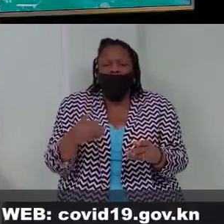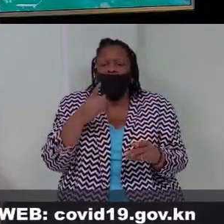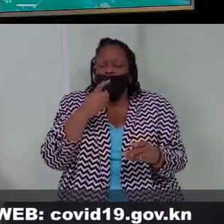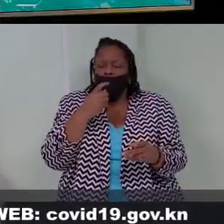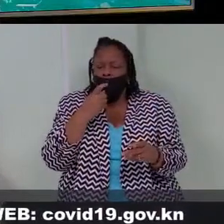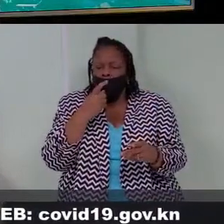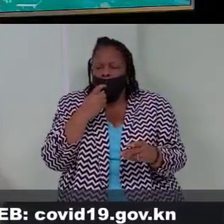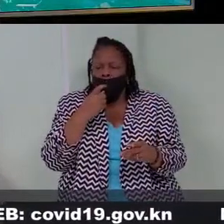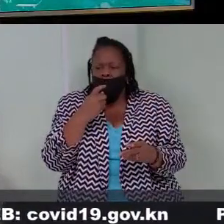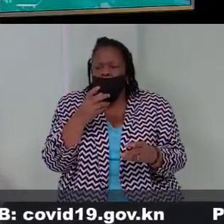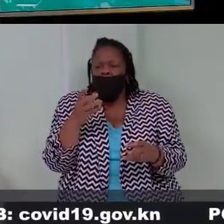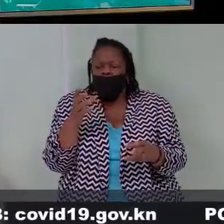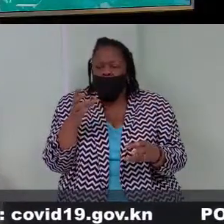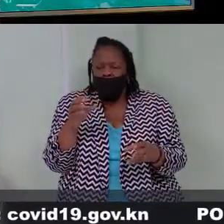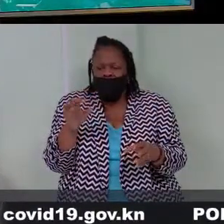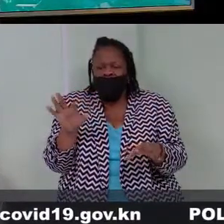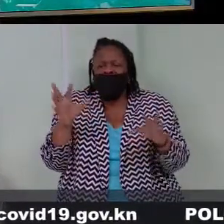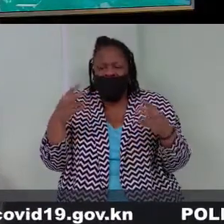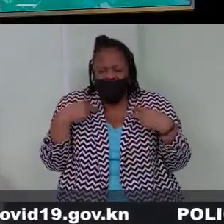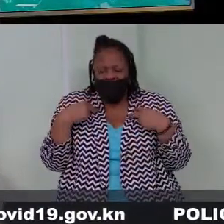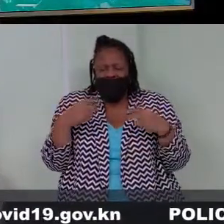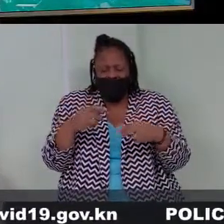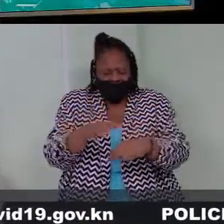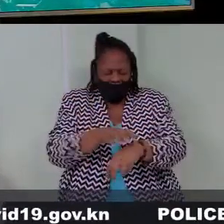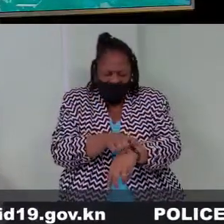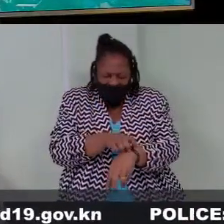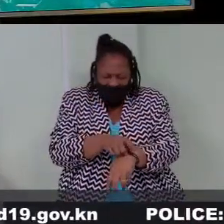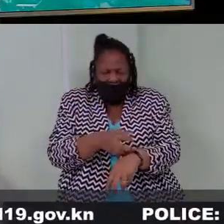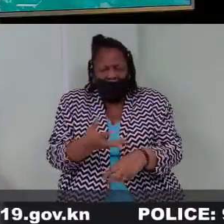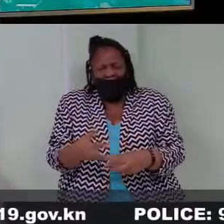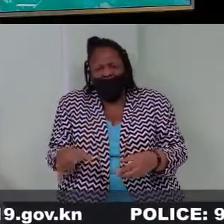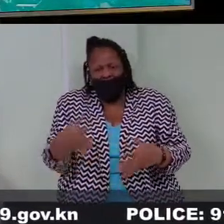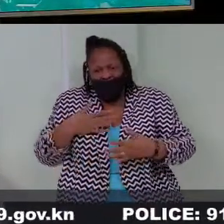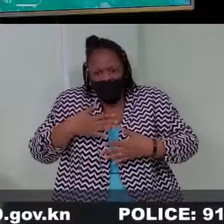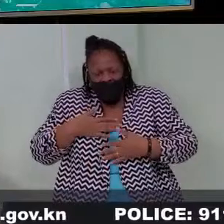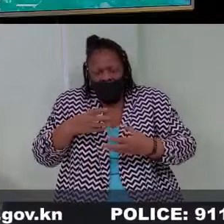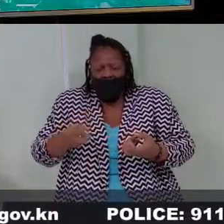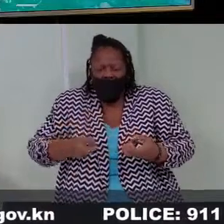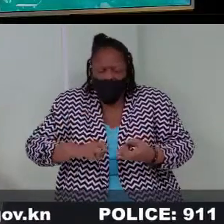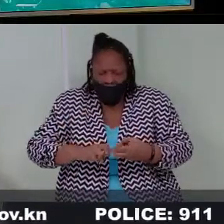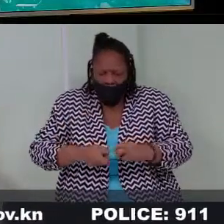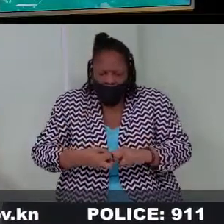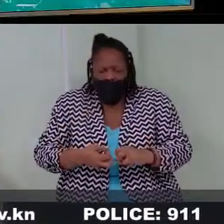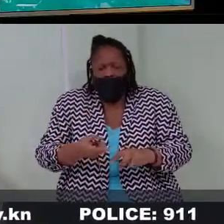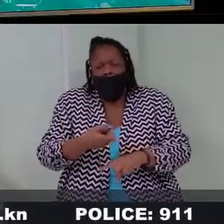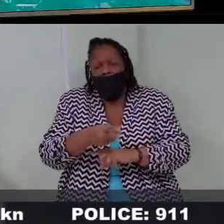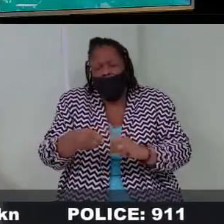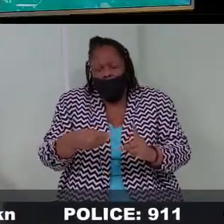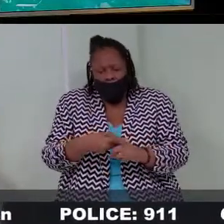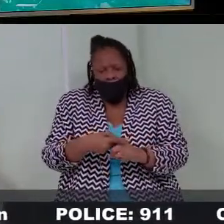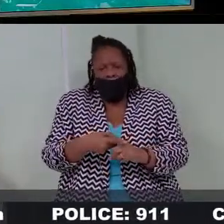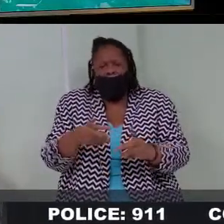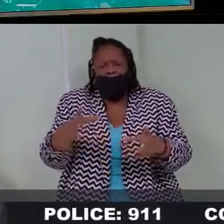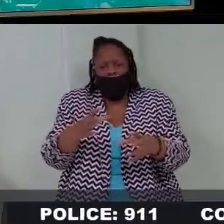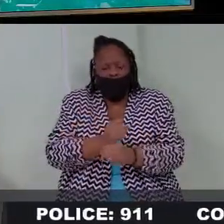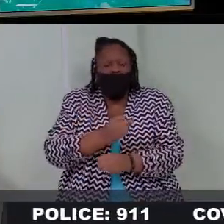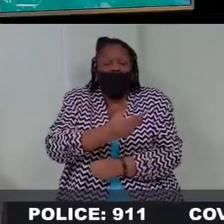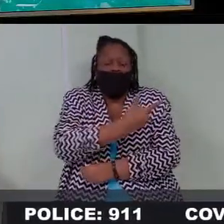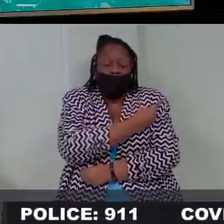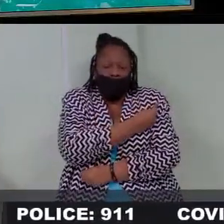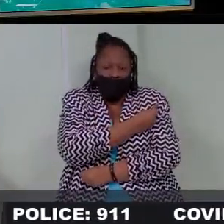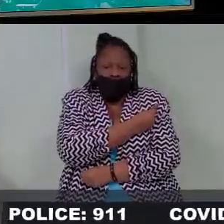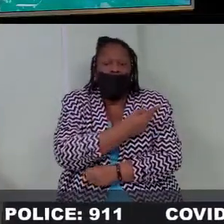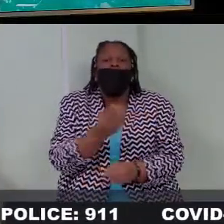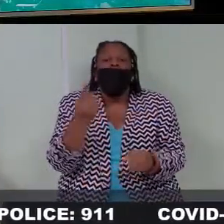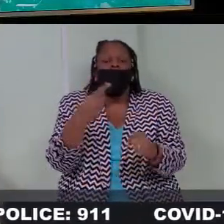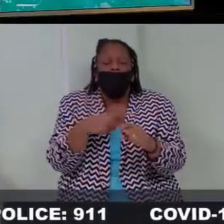anaphylactoid reactions. And so, yes, that's why we are advised when you receive any vaccine, you need to remain